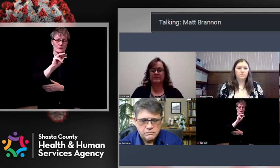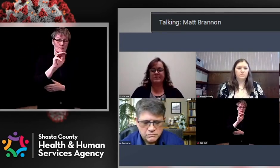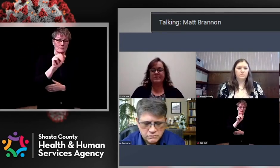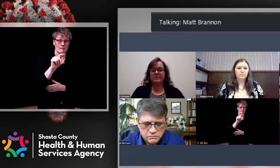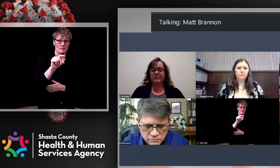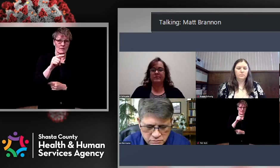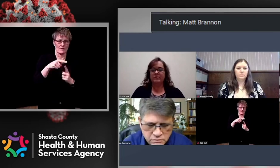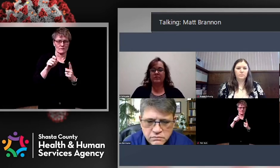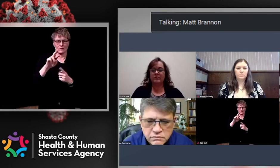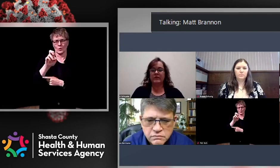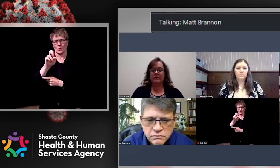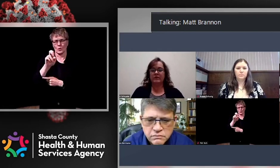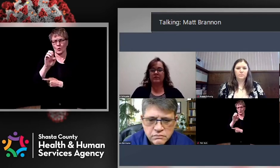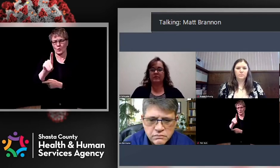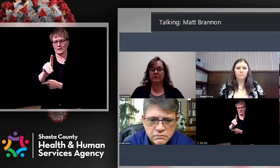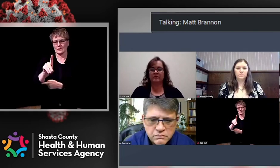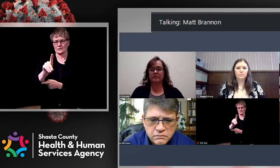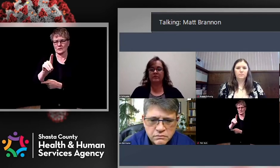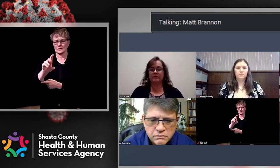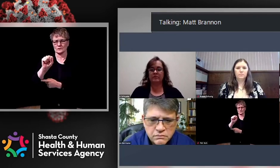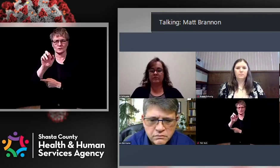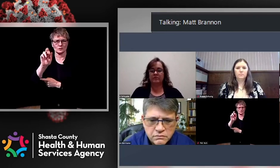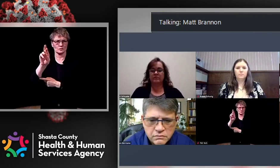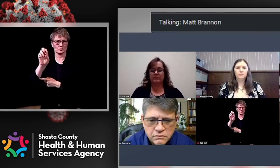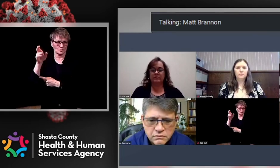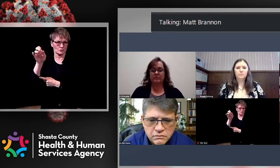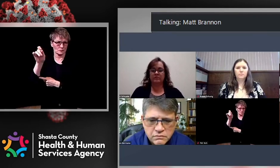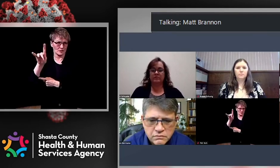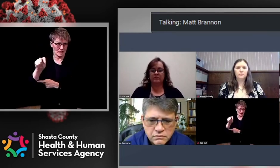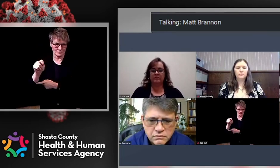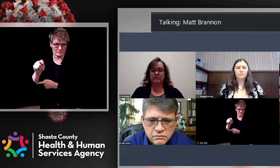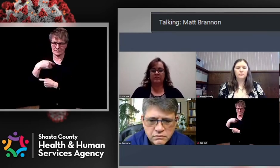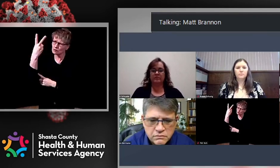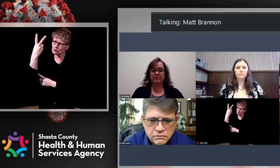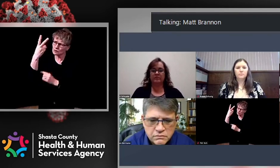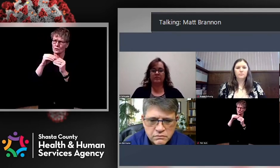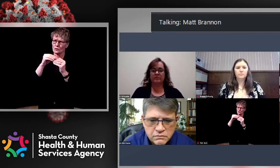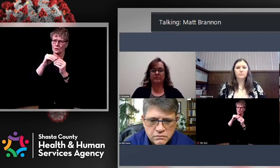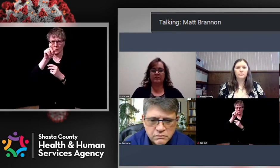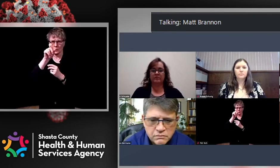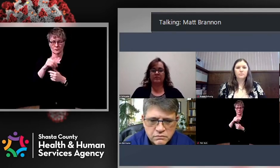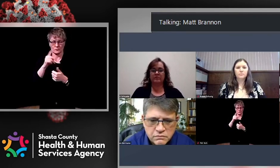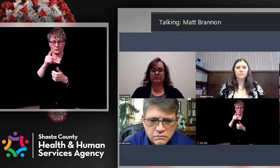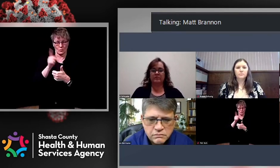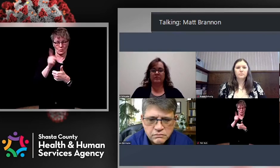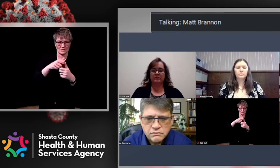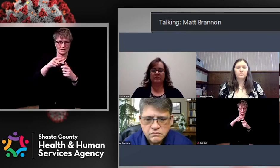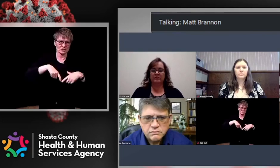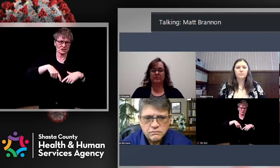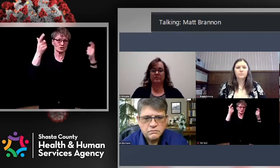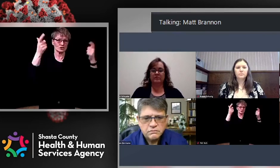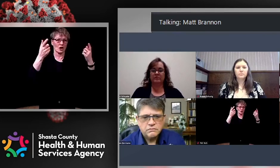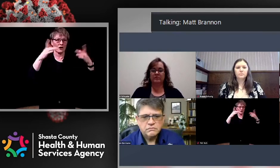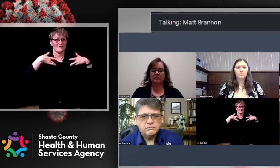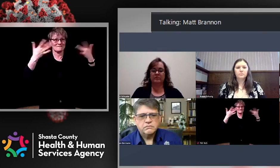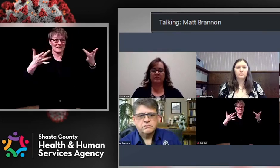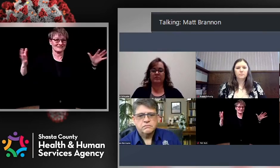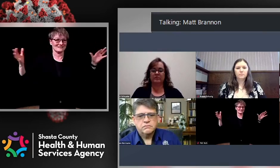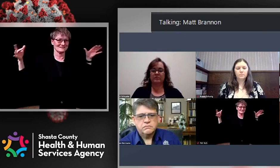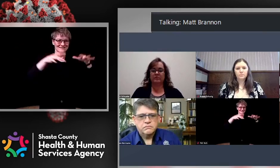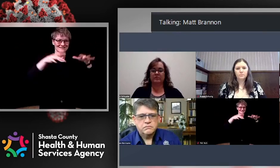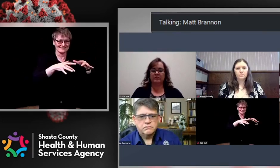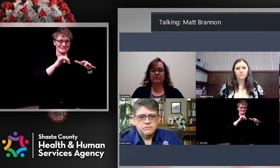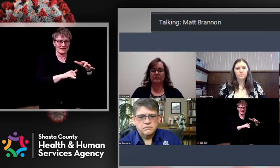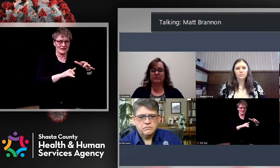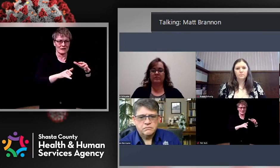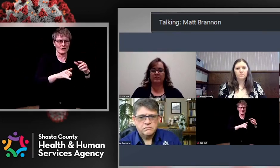about big events going on. Do we know when you know, I know we're probably far off from this now still, but when do we